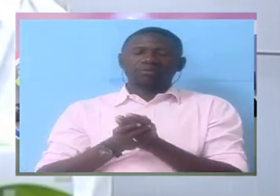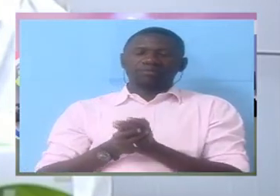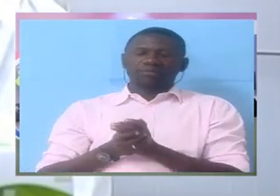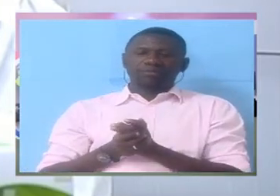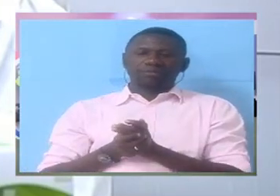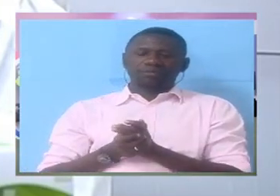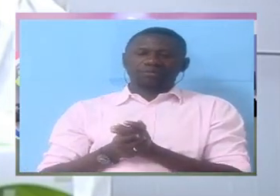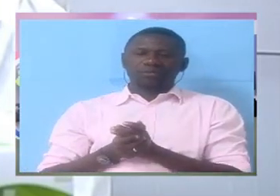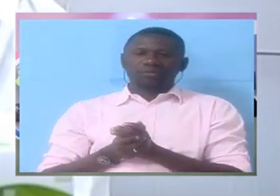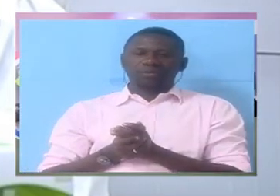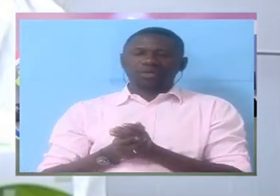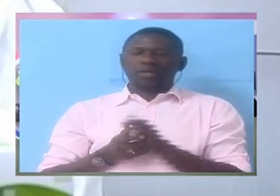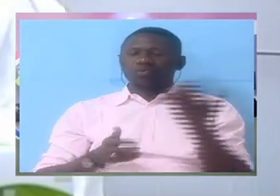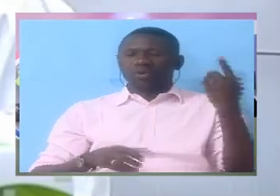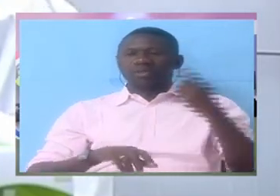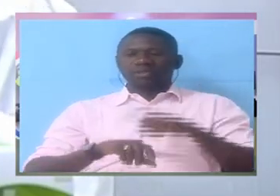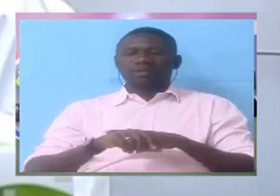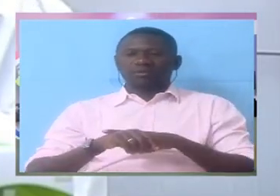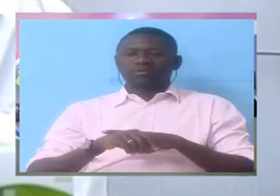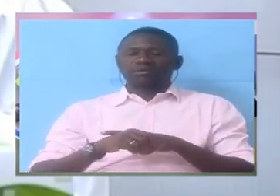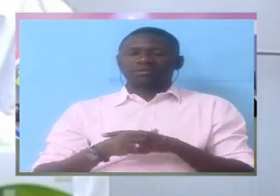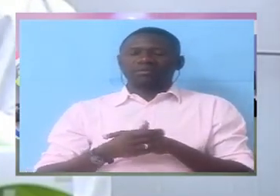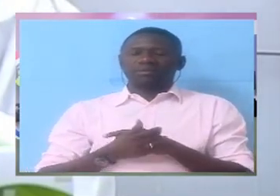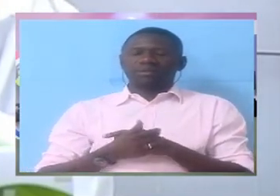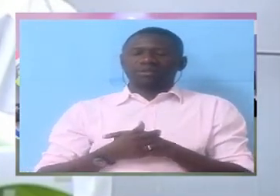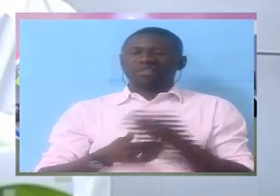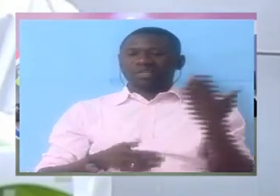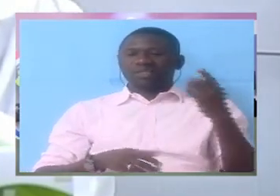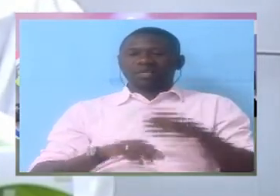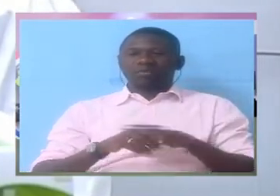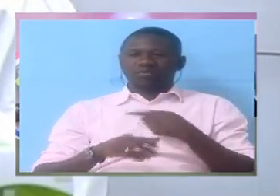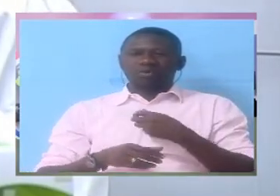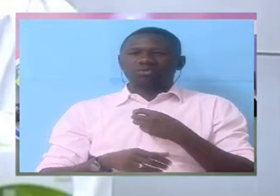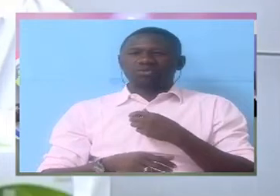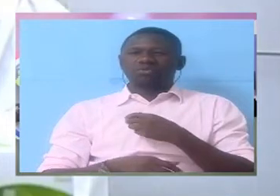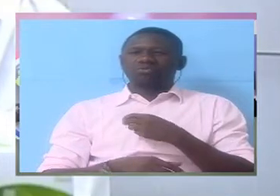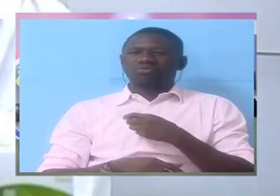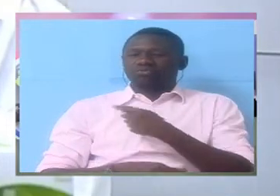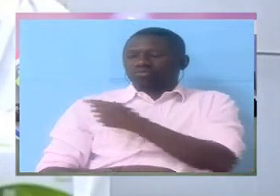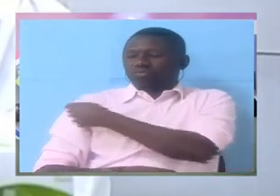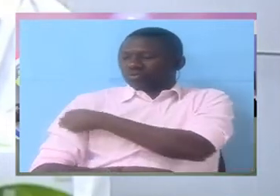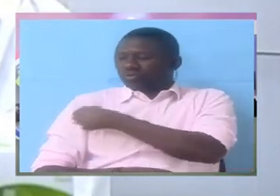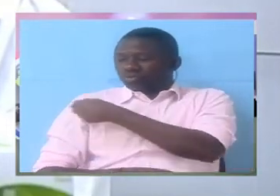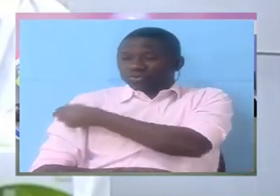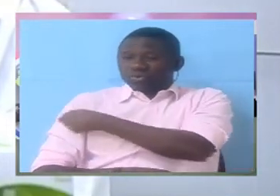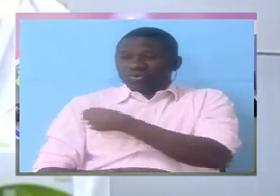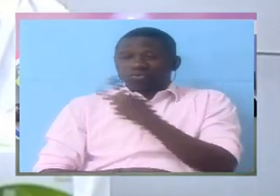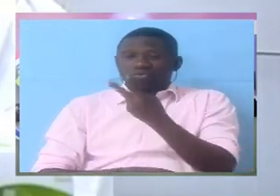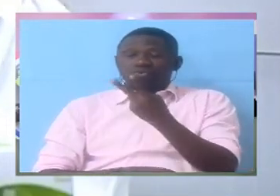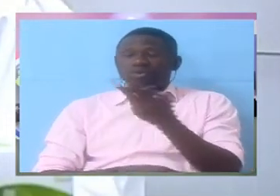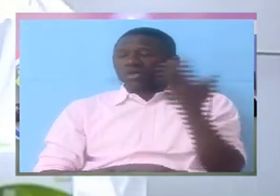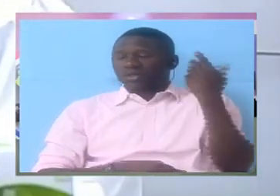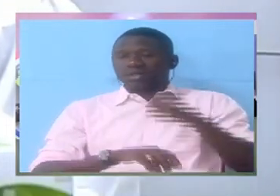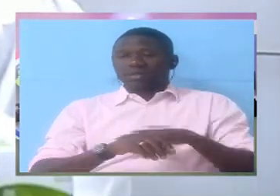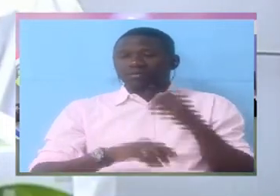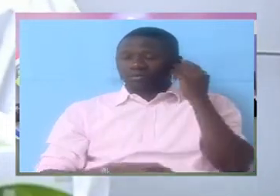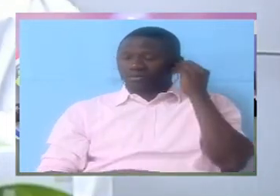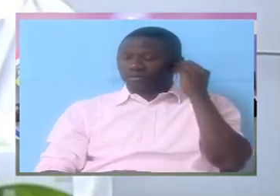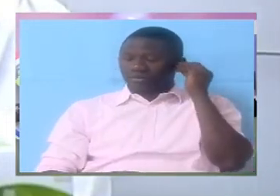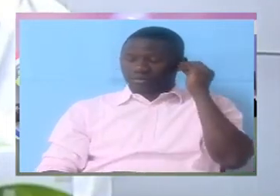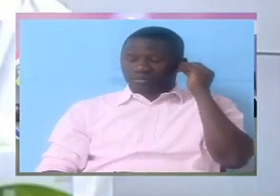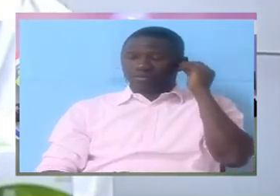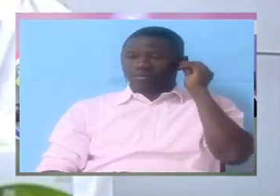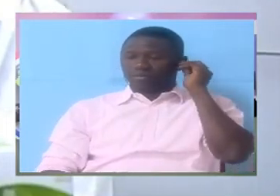Director General ti. Yeah, at one time he was at that time he was a couple. Ariwo tembo atemu couple oltinu. He was working with